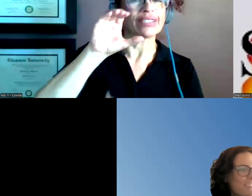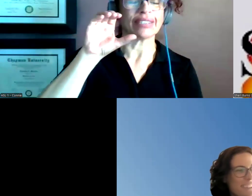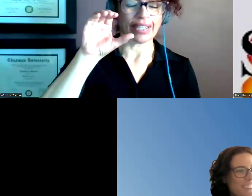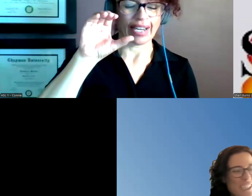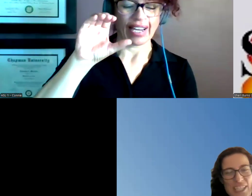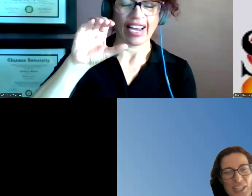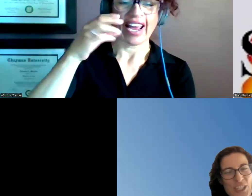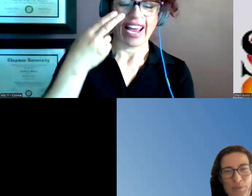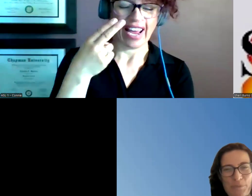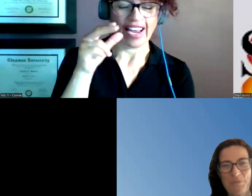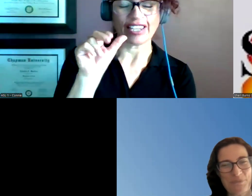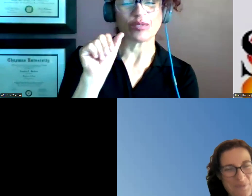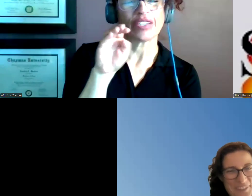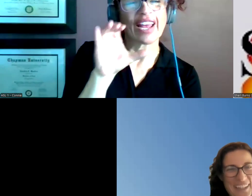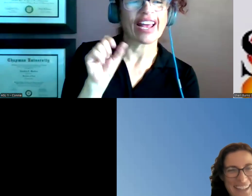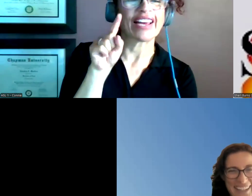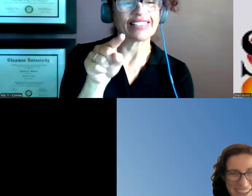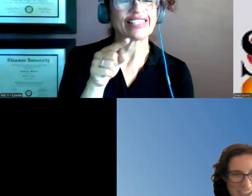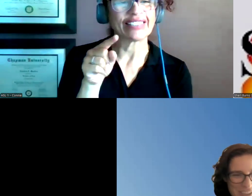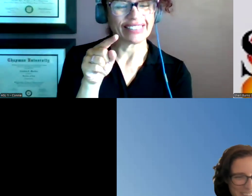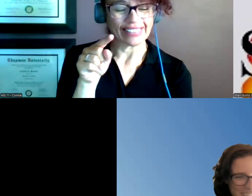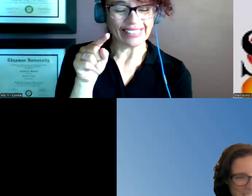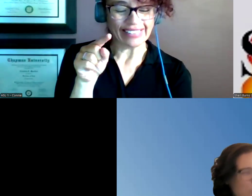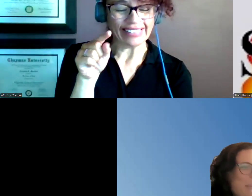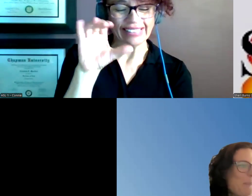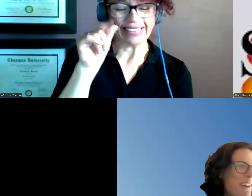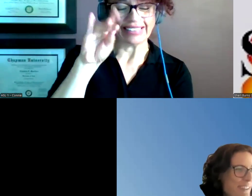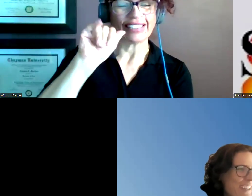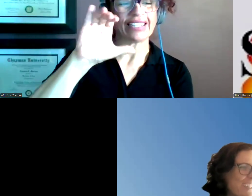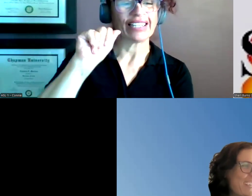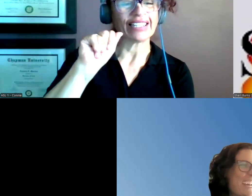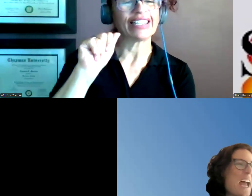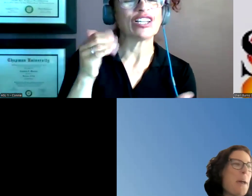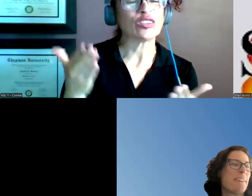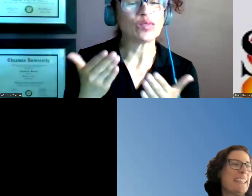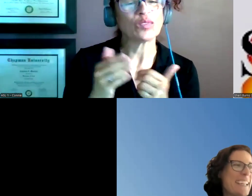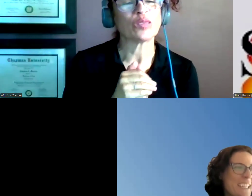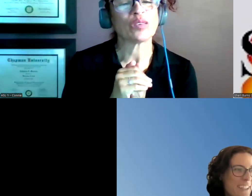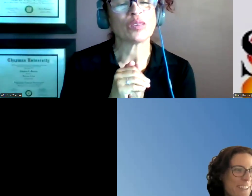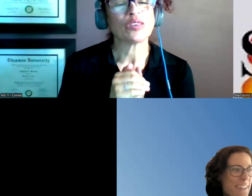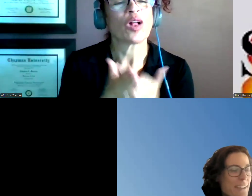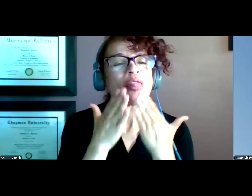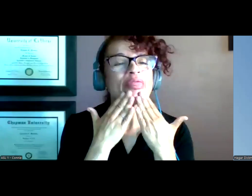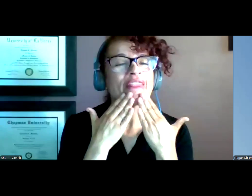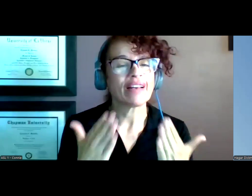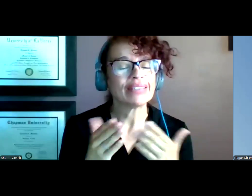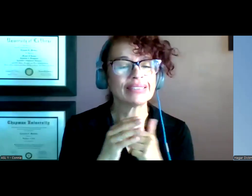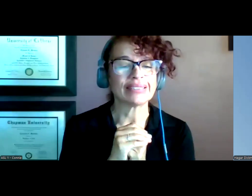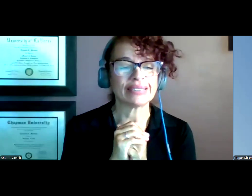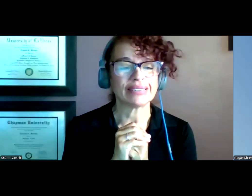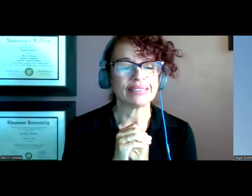HCBS subcommittee, and I think you're kicking us off. Just ping pong over here. Yes. Great, thank you.